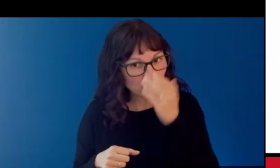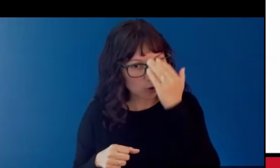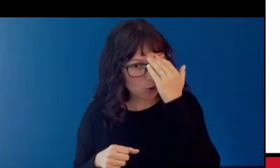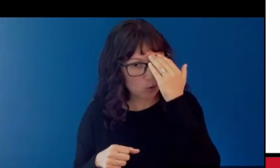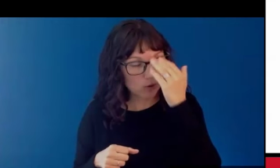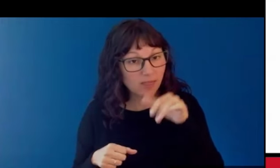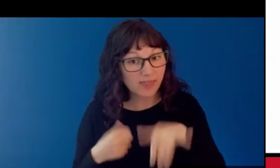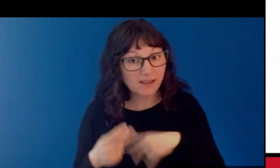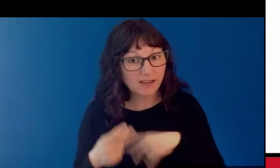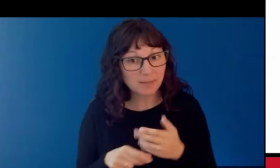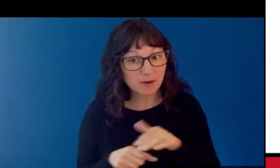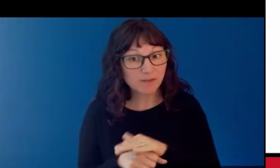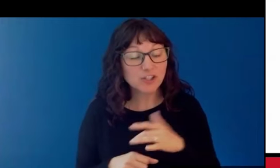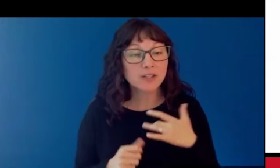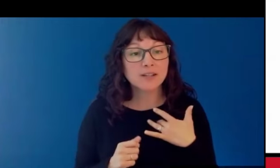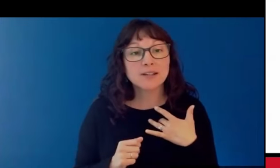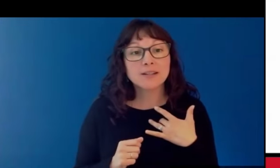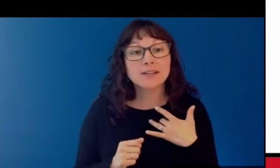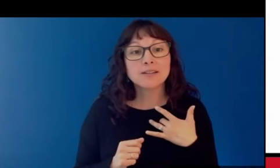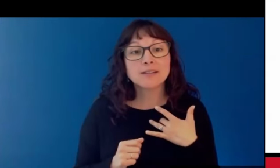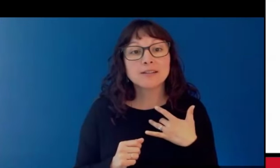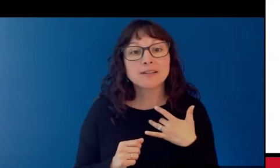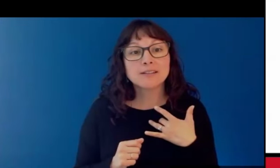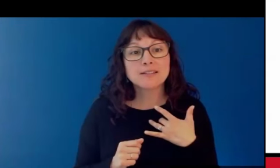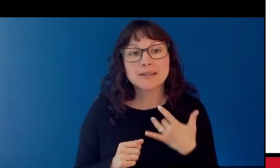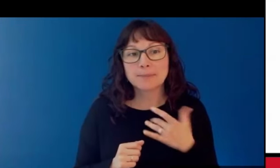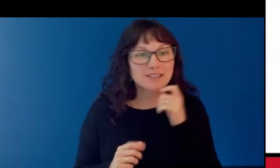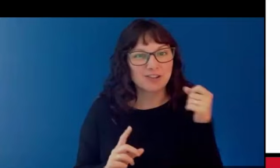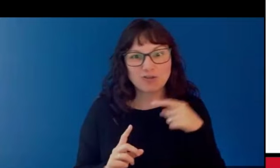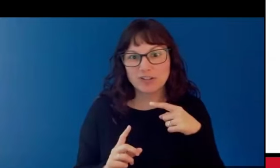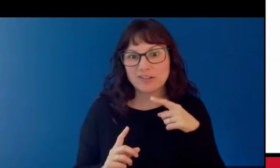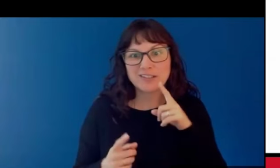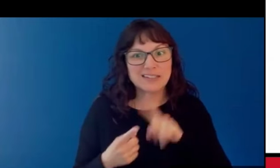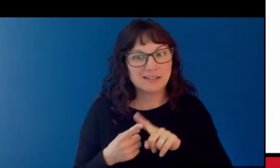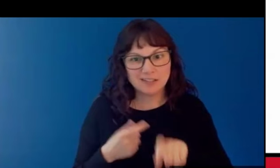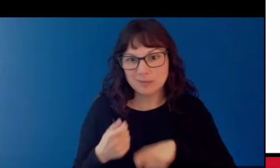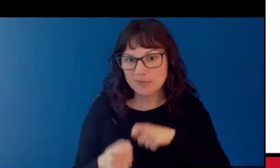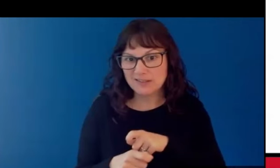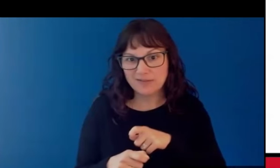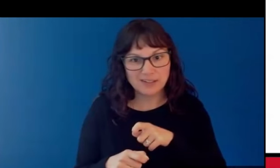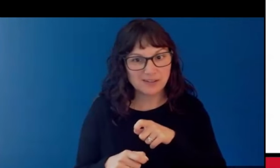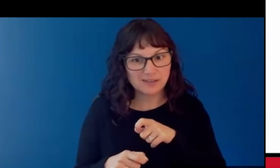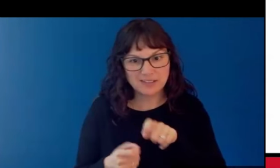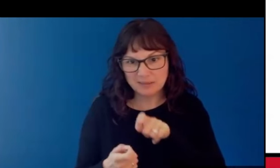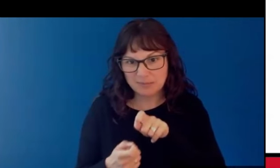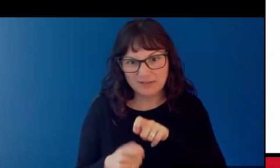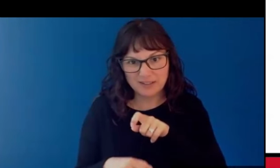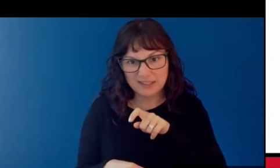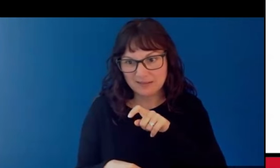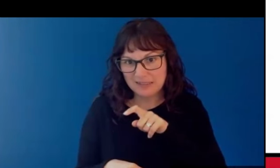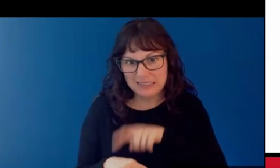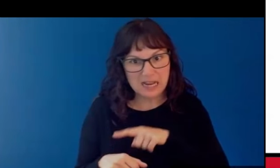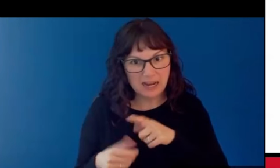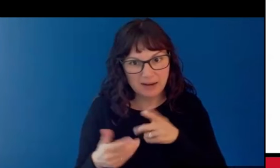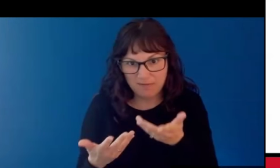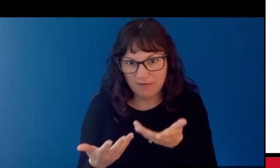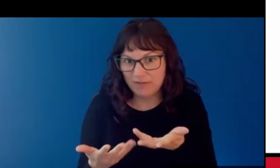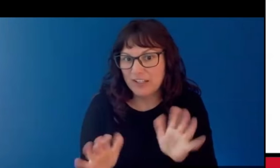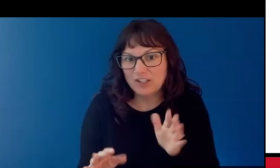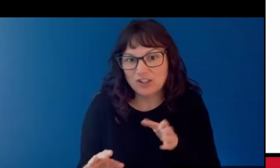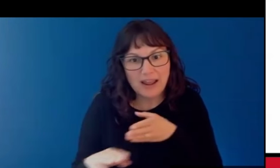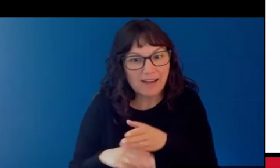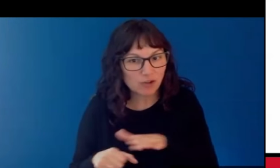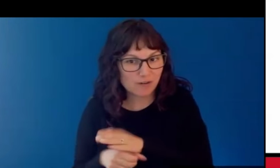coverage typically is not triggered until a specific period of time has passed following a covered